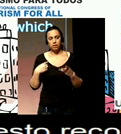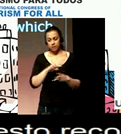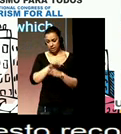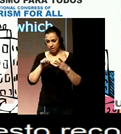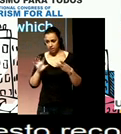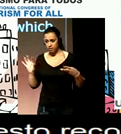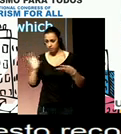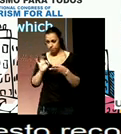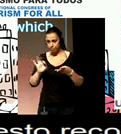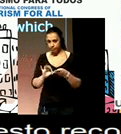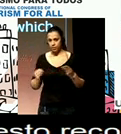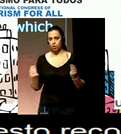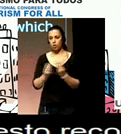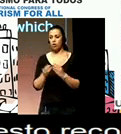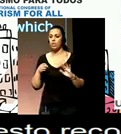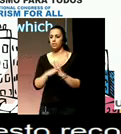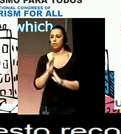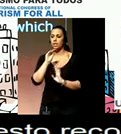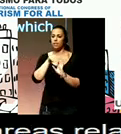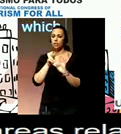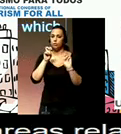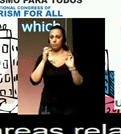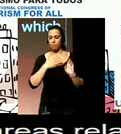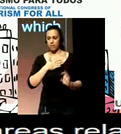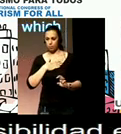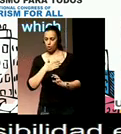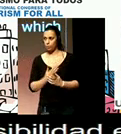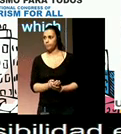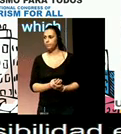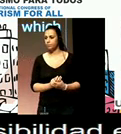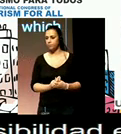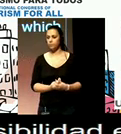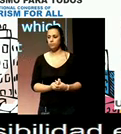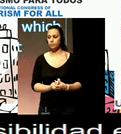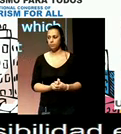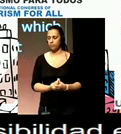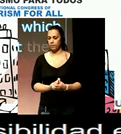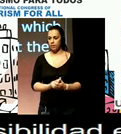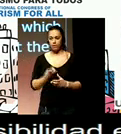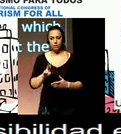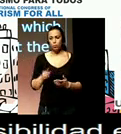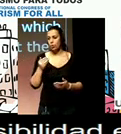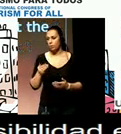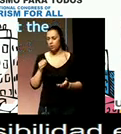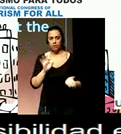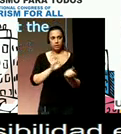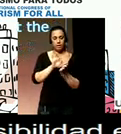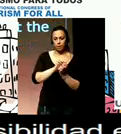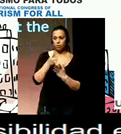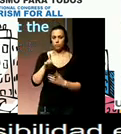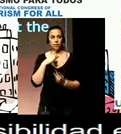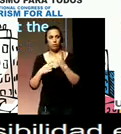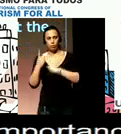not only the built environment, but the importance of services and information as well. I'm going to touch on a